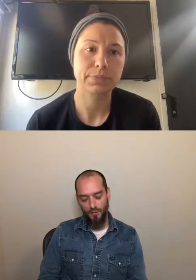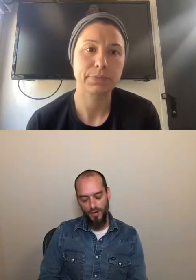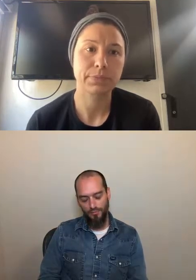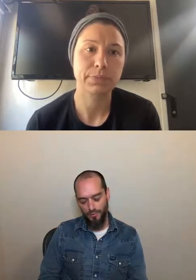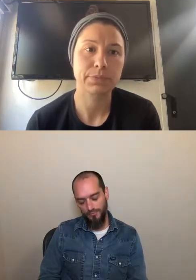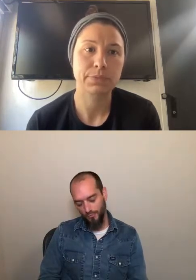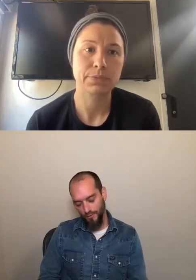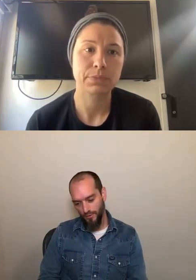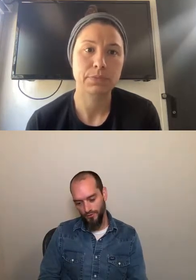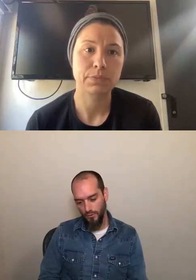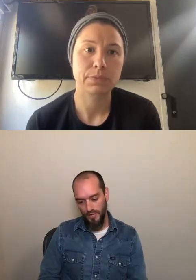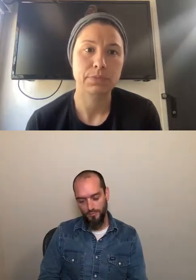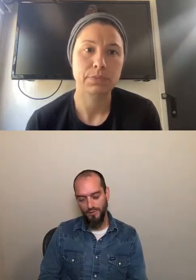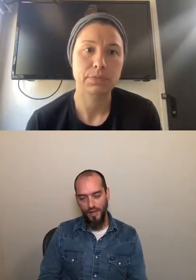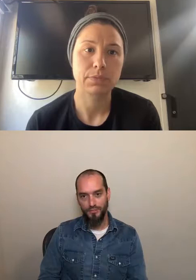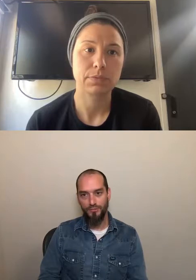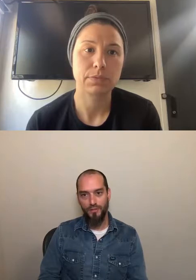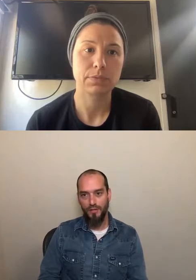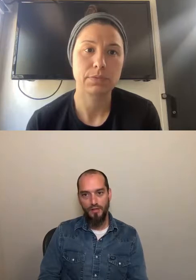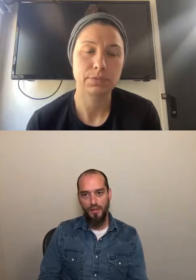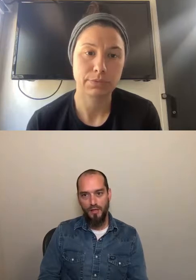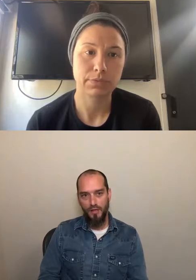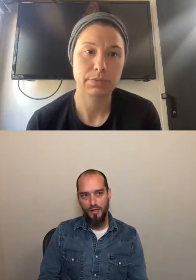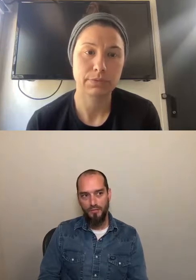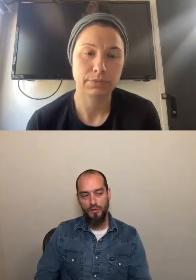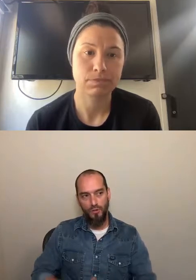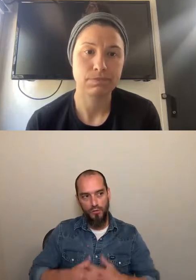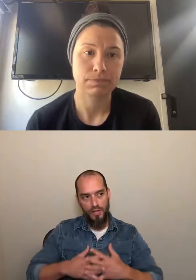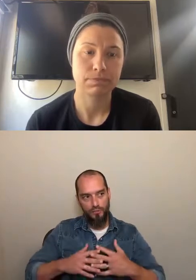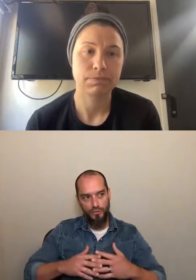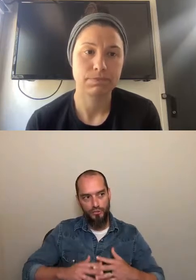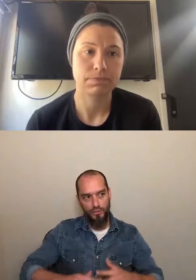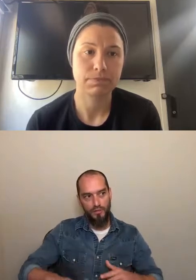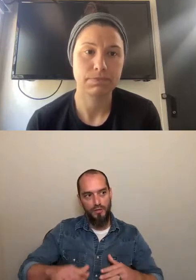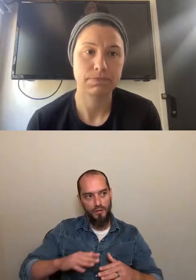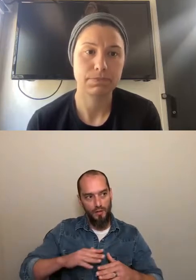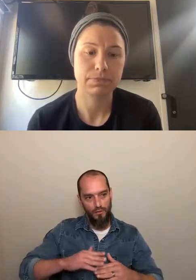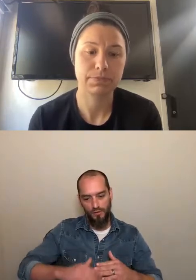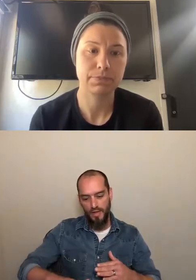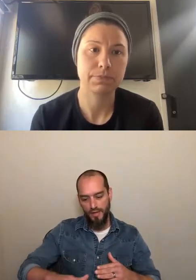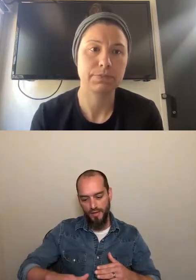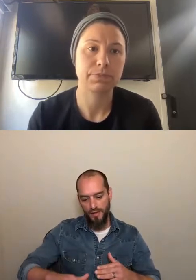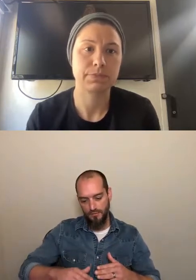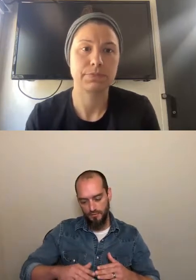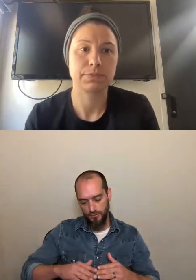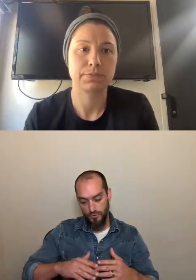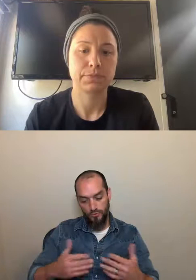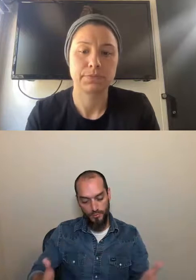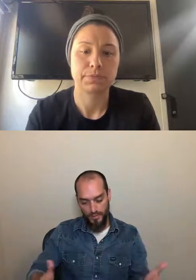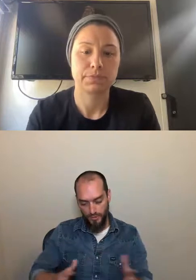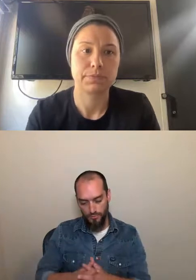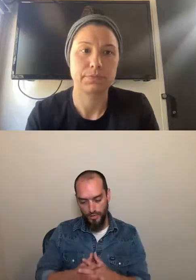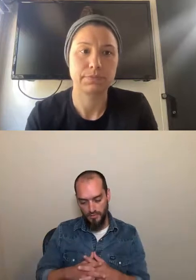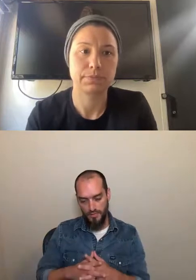especially my wife, but we both don't like being lied to. So it was during all the lies, during